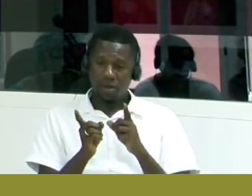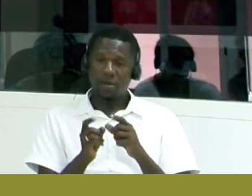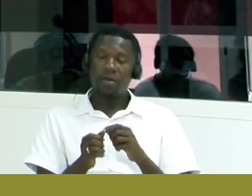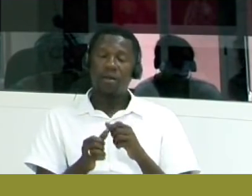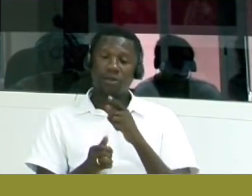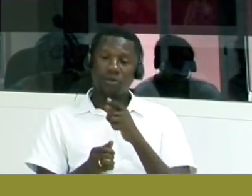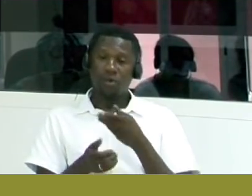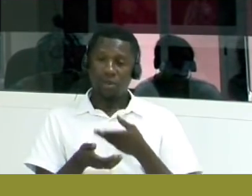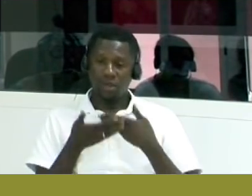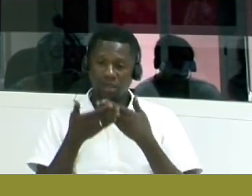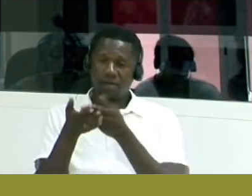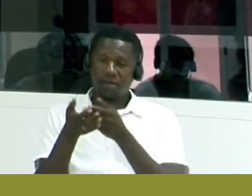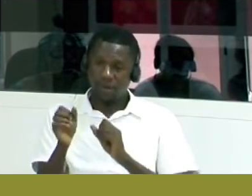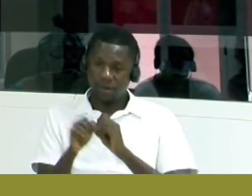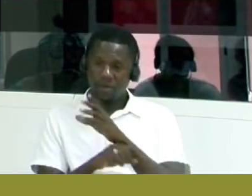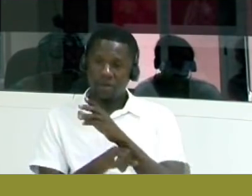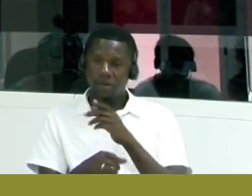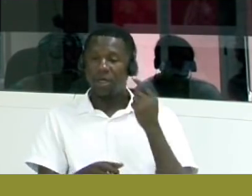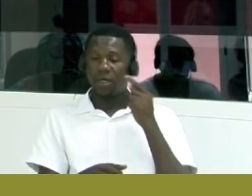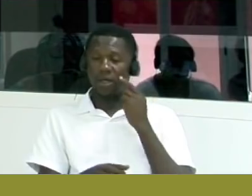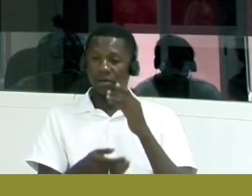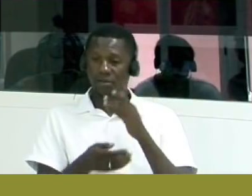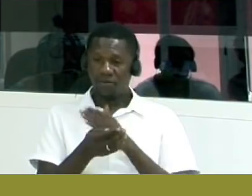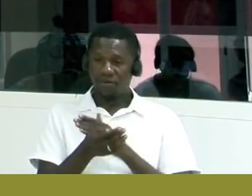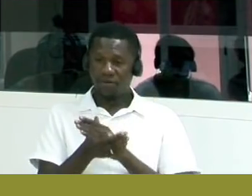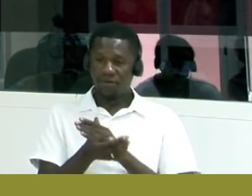had given an order the day before,